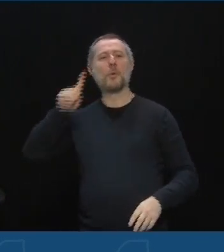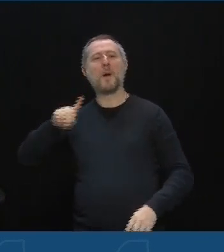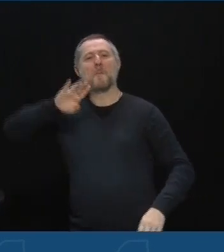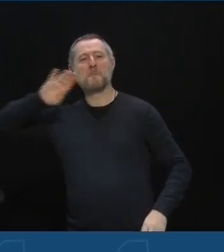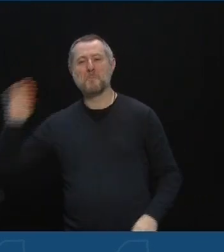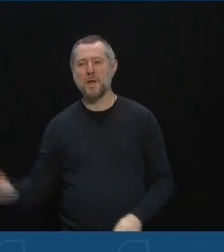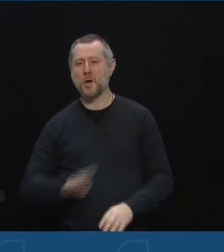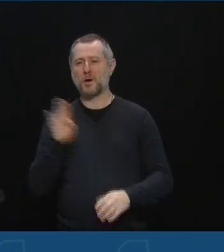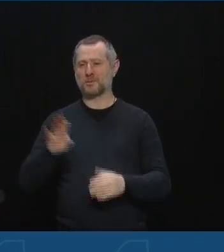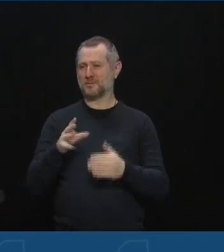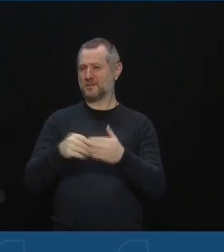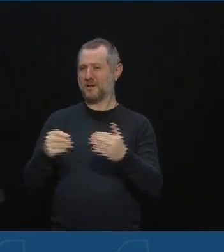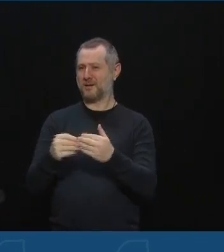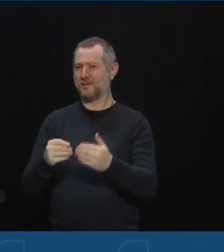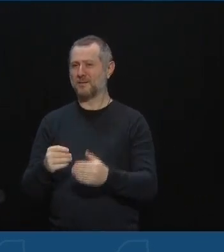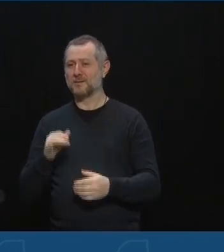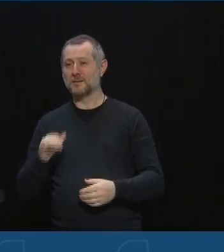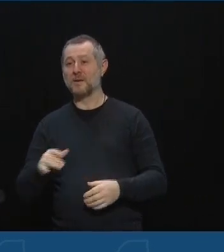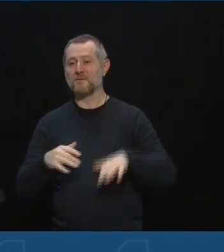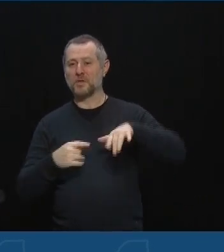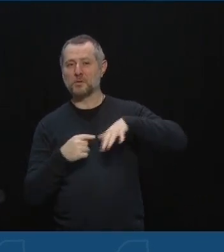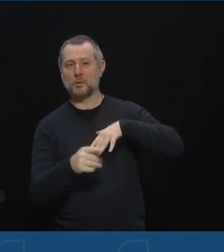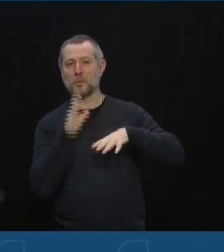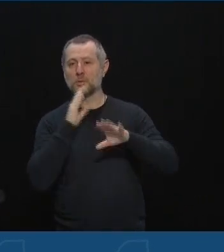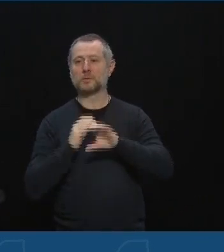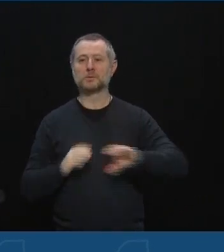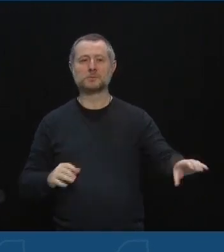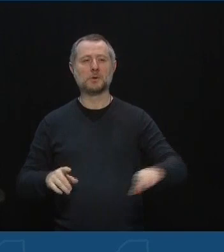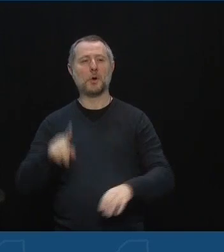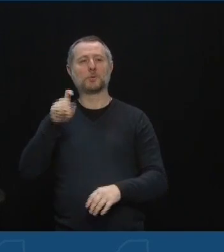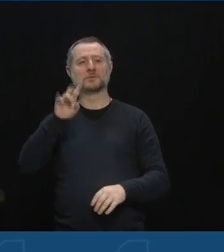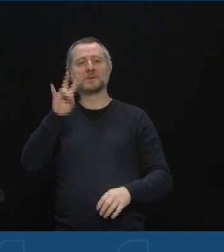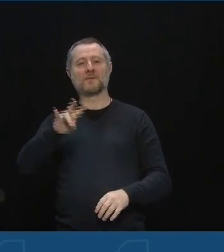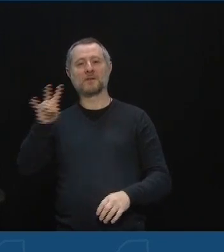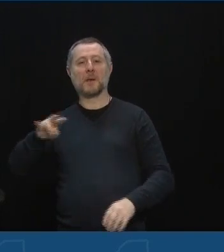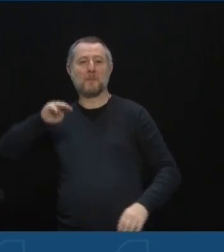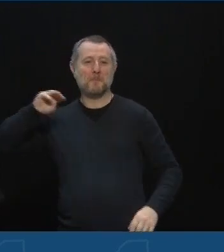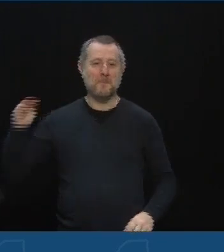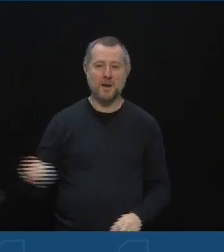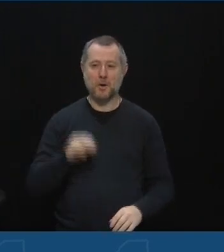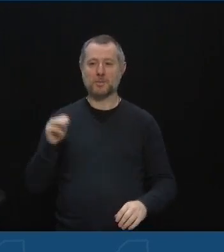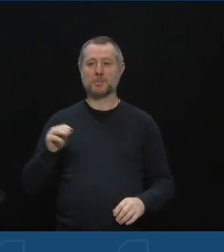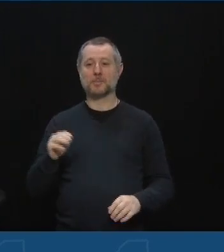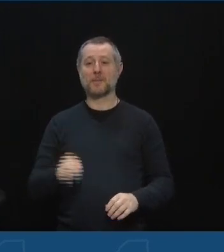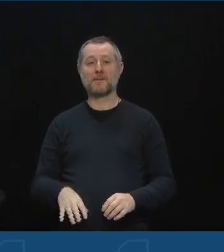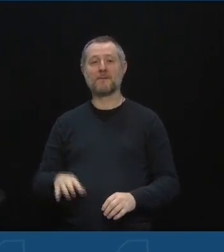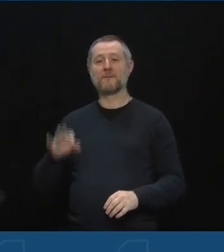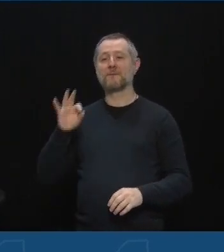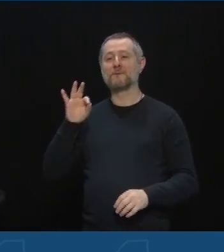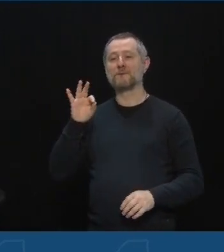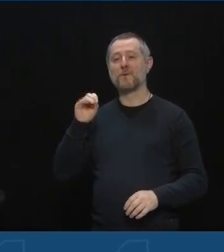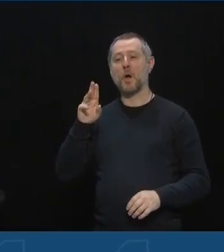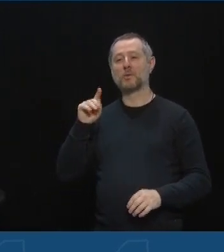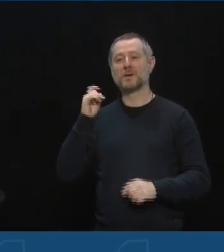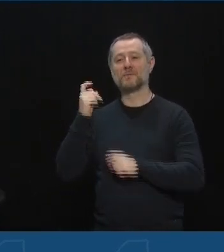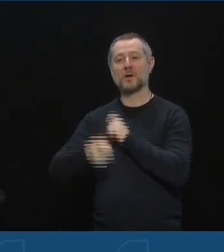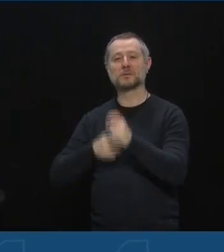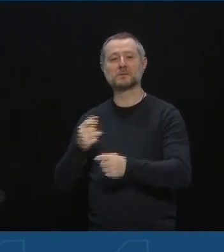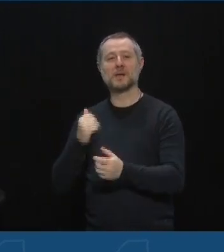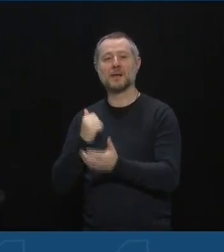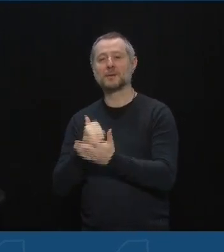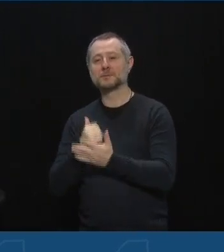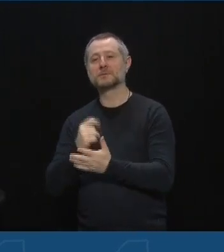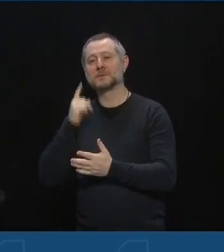the Finger Lakes alone, $177 million, as well as for foundation aid, which goes to the high-need communities, and this was tied